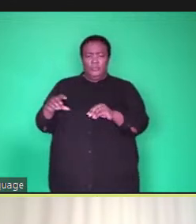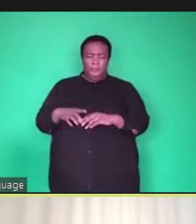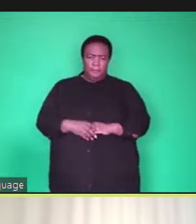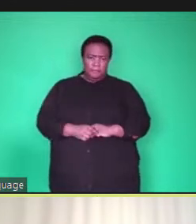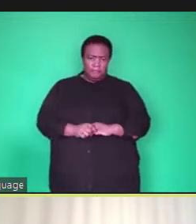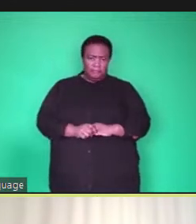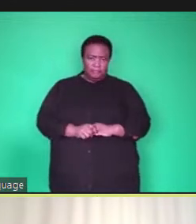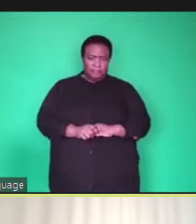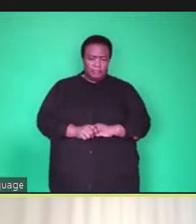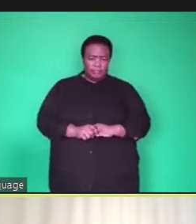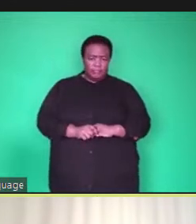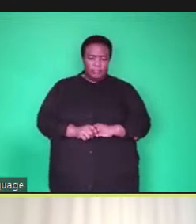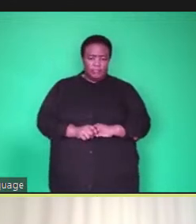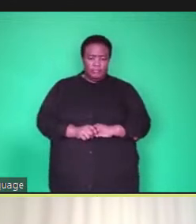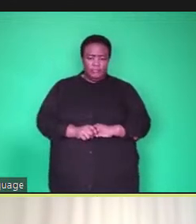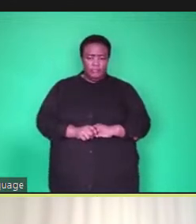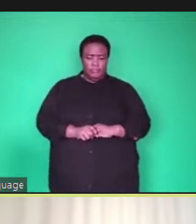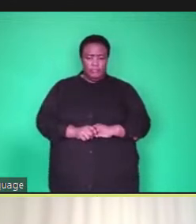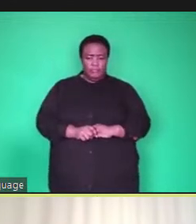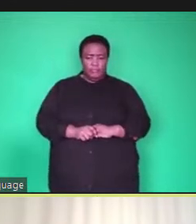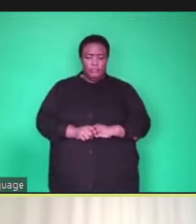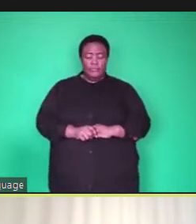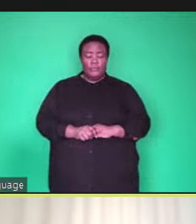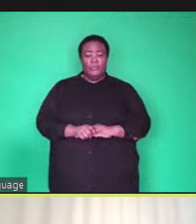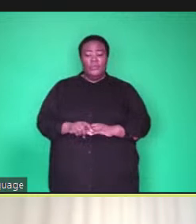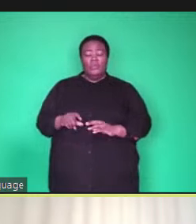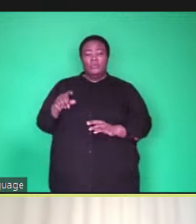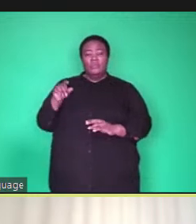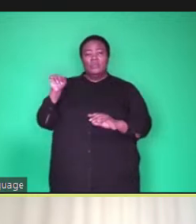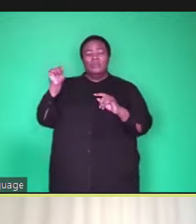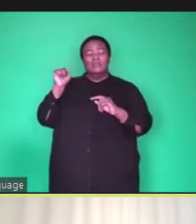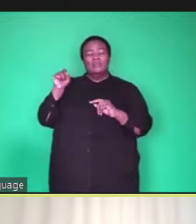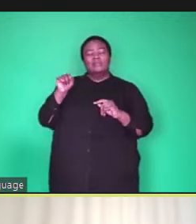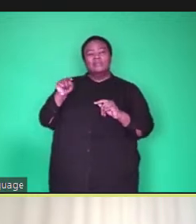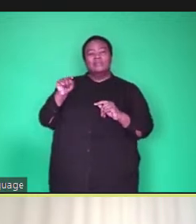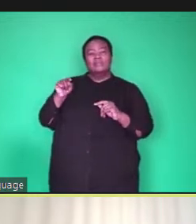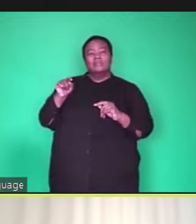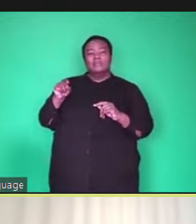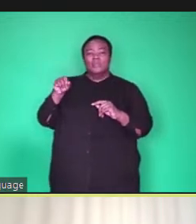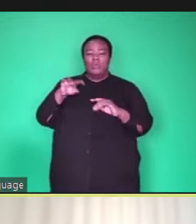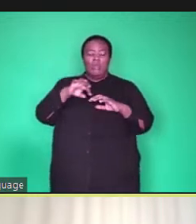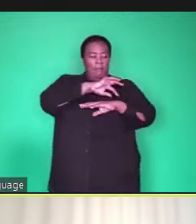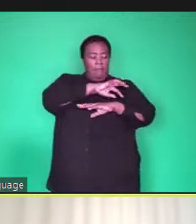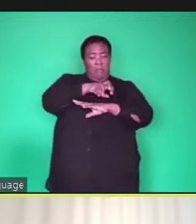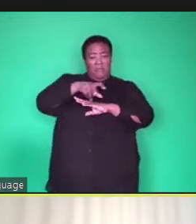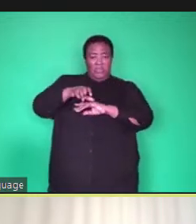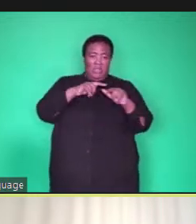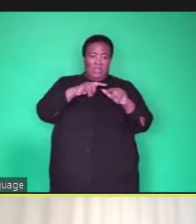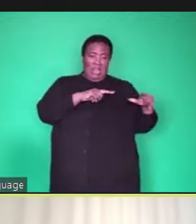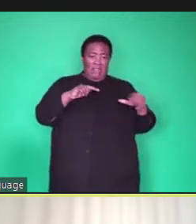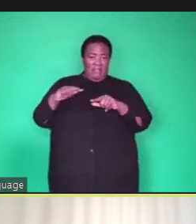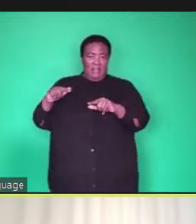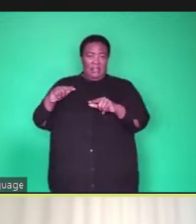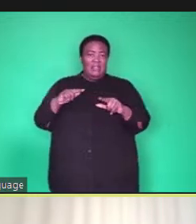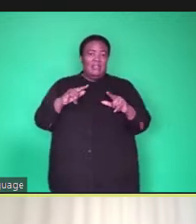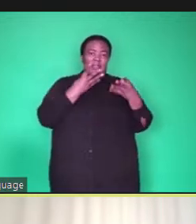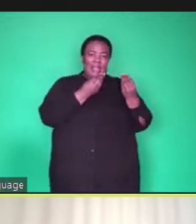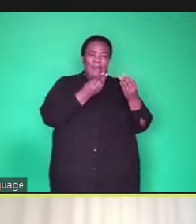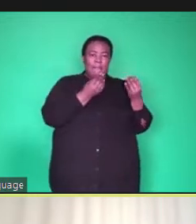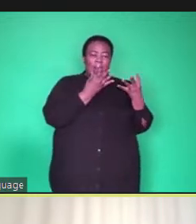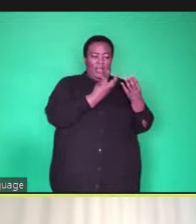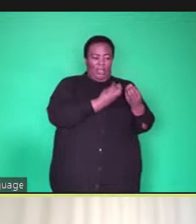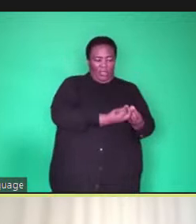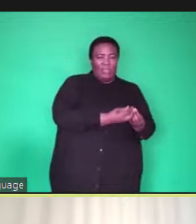Where did they move? It was possible to look at this not so much down to a provincial level, because then the numbers got very small, but